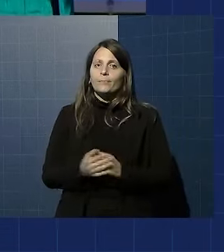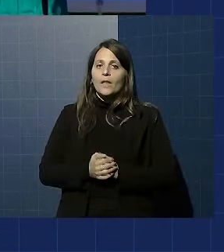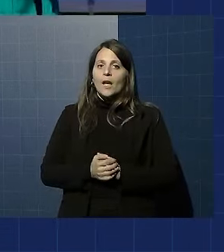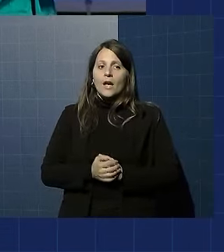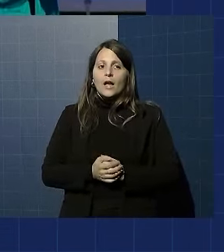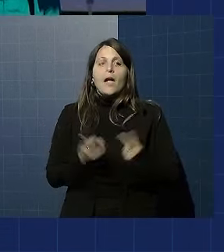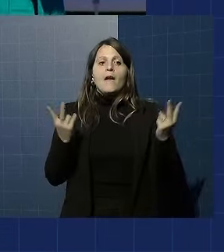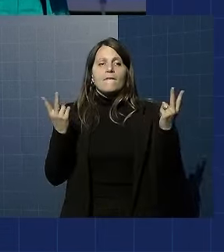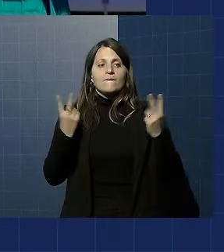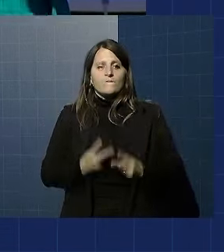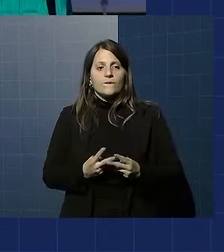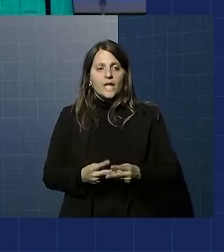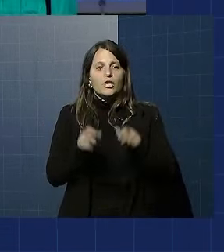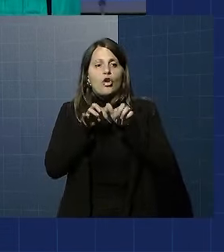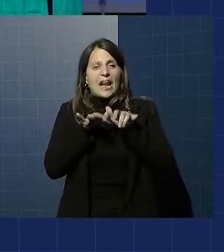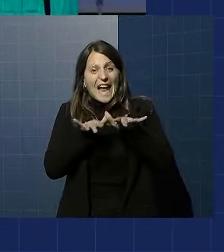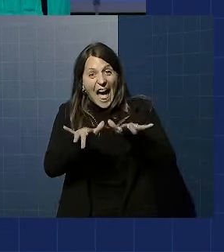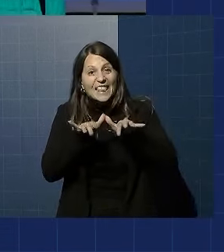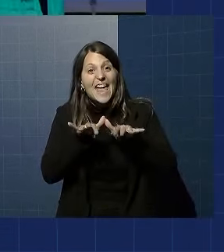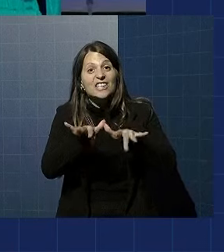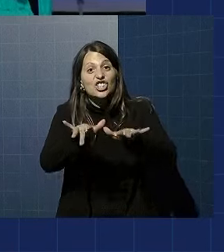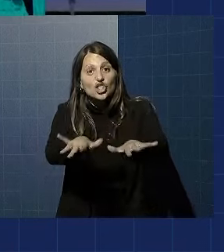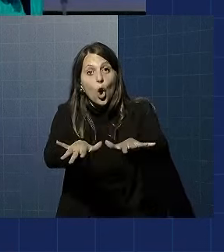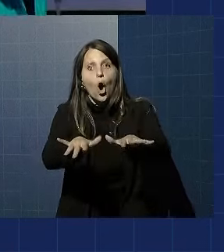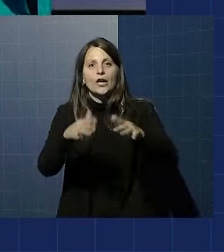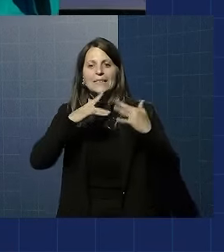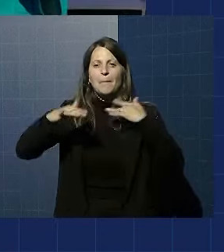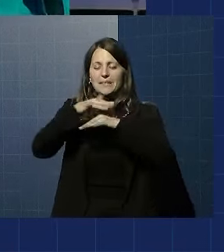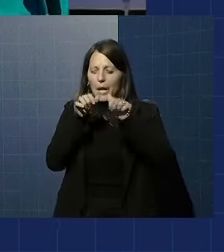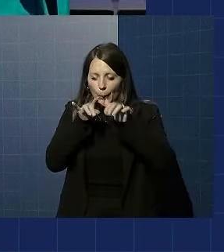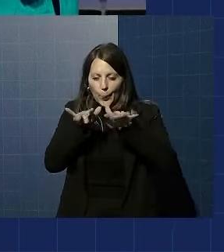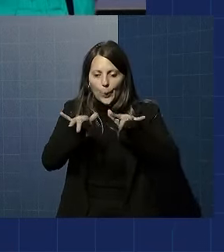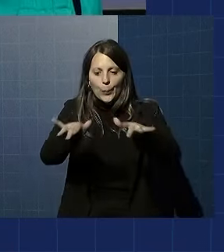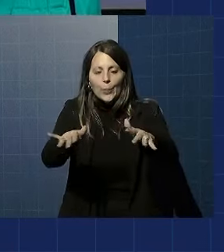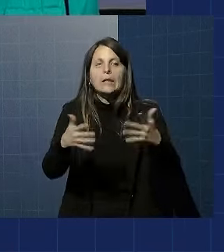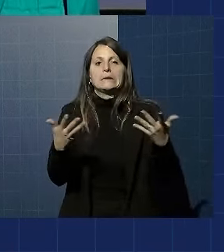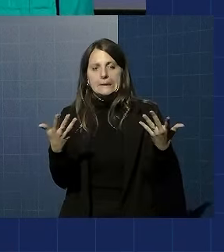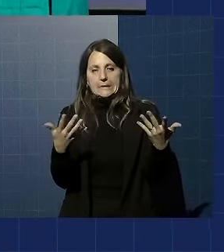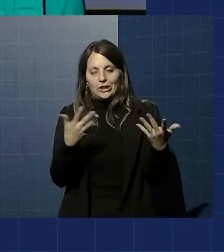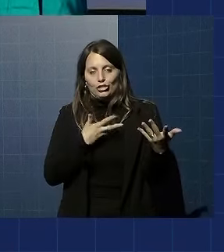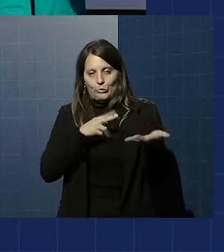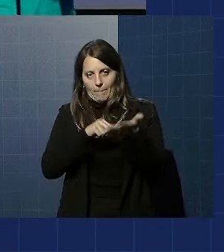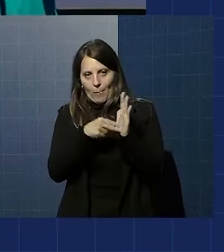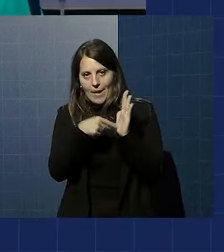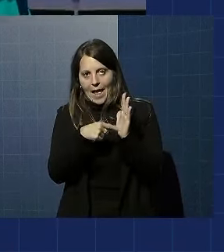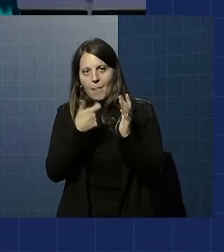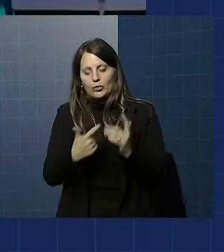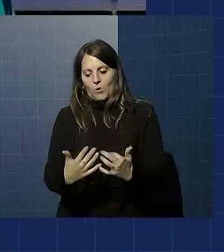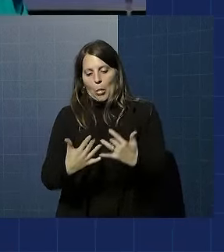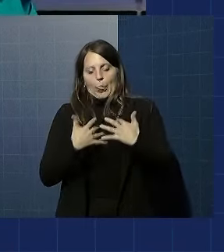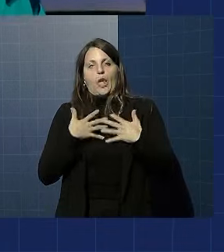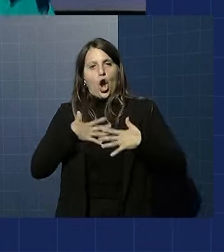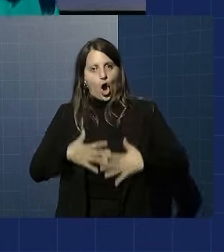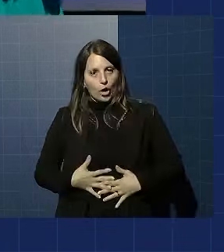at NASA and the other space agencies, is looking to quantify what does space radiation mean for the astronauts,